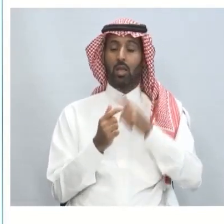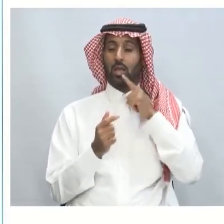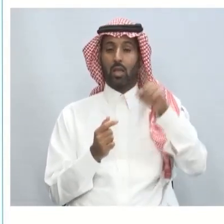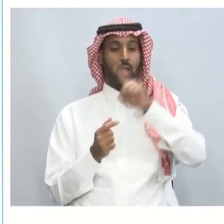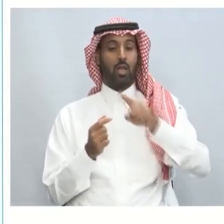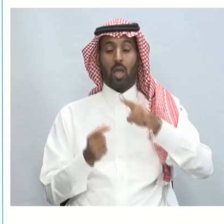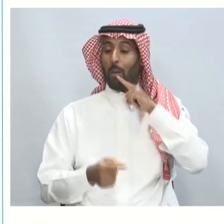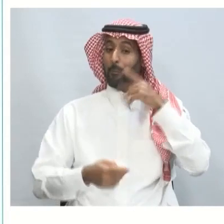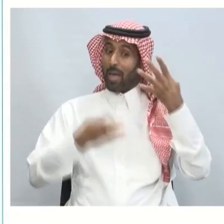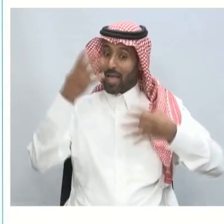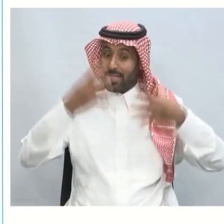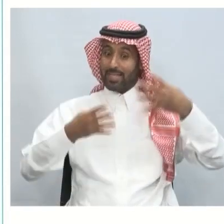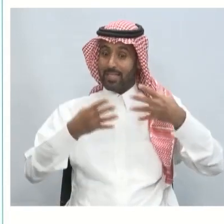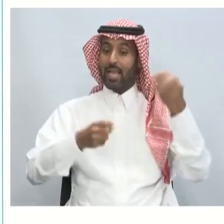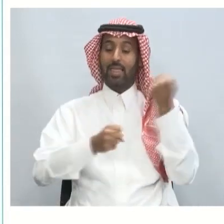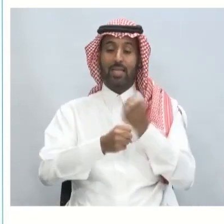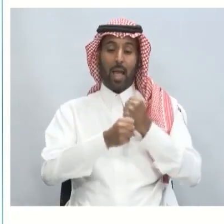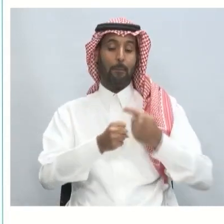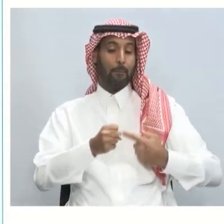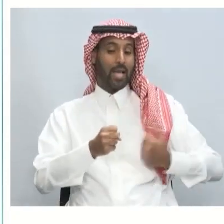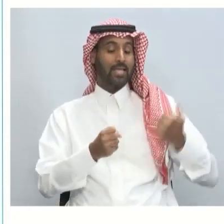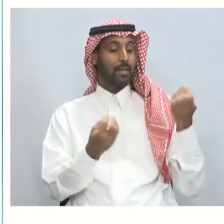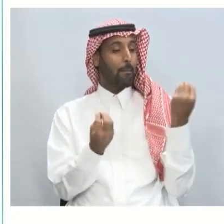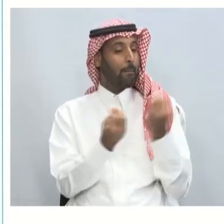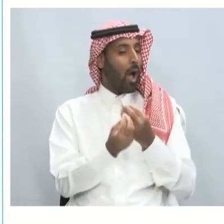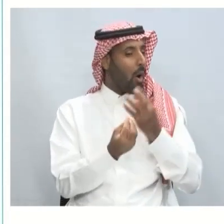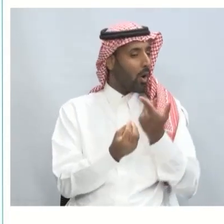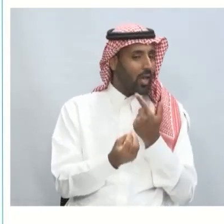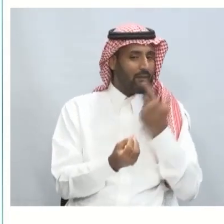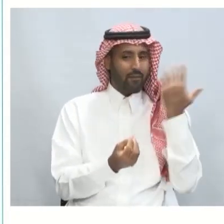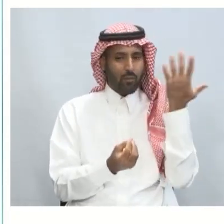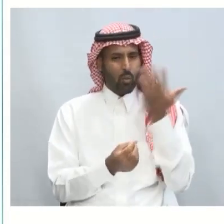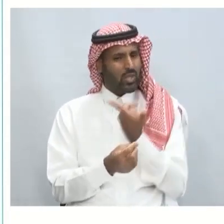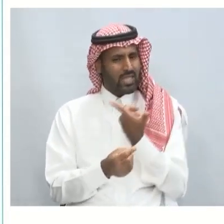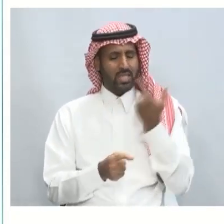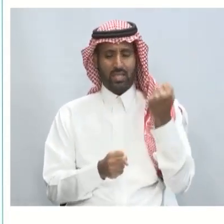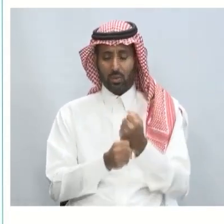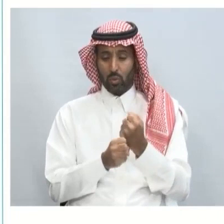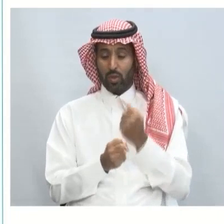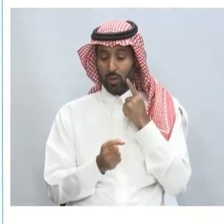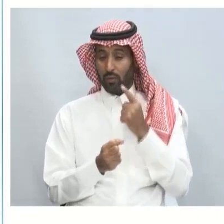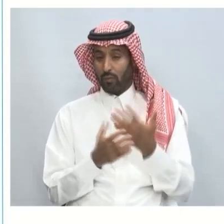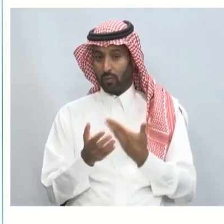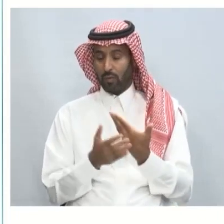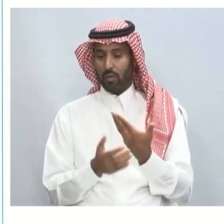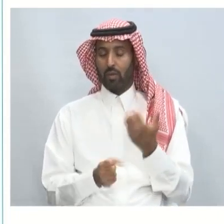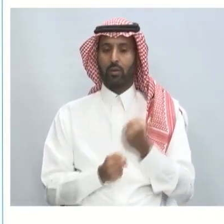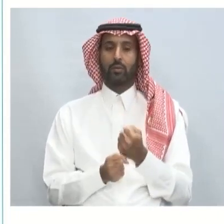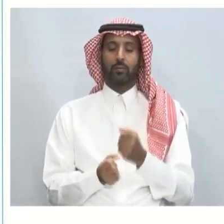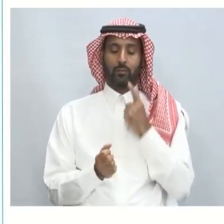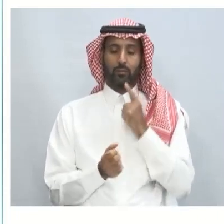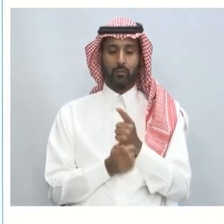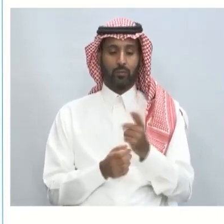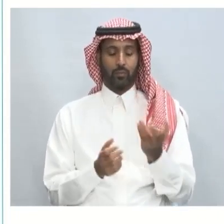job titles with the job descriptions. So we have a list of job titles. Number one,